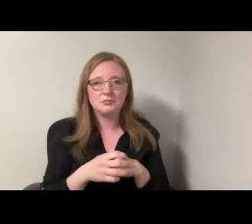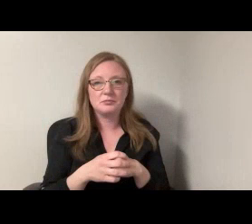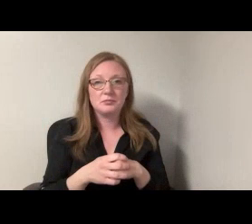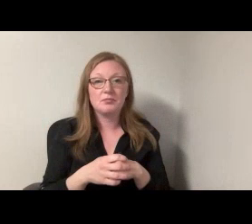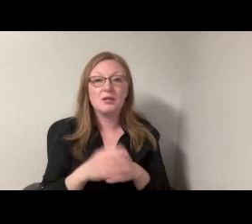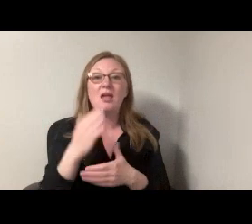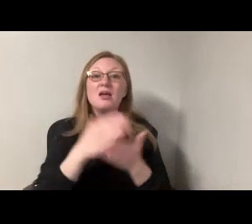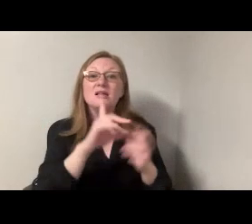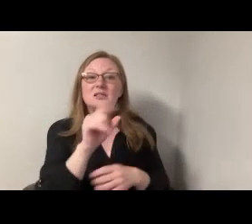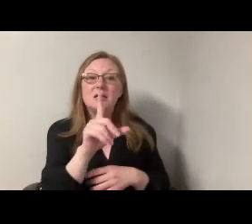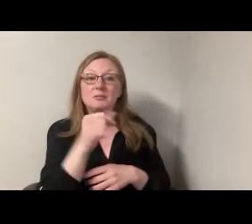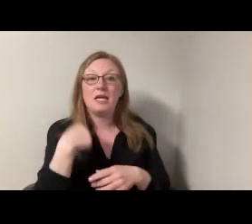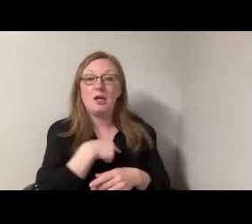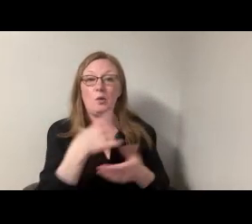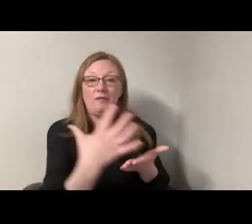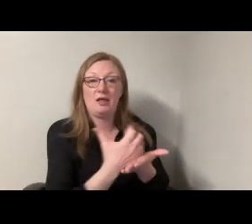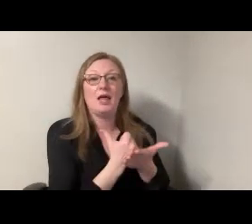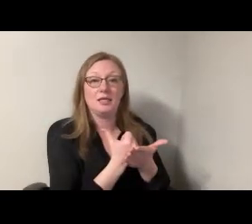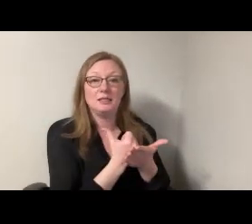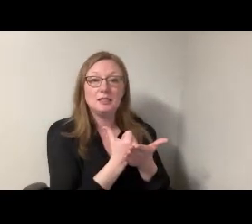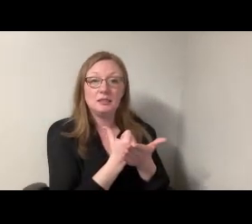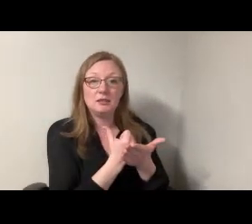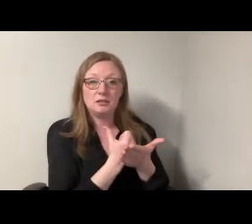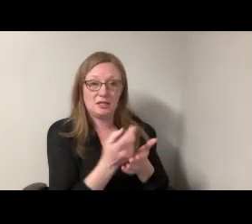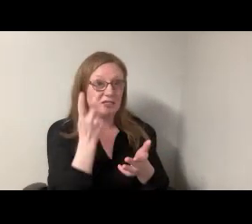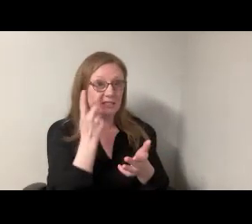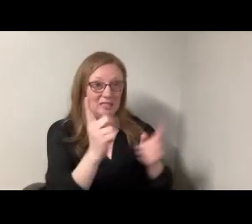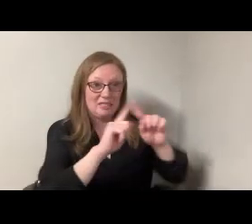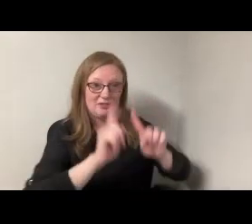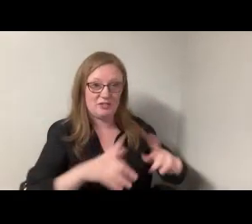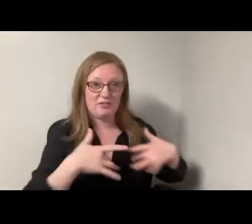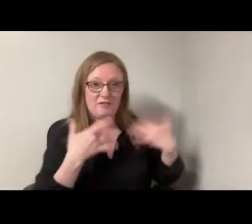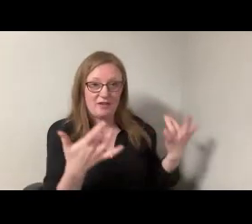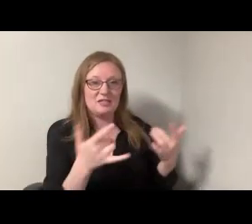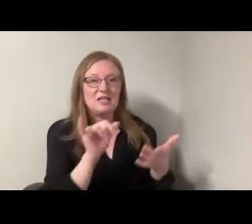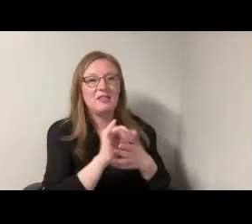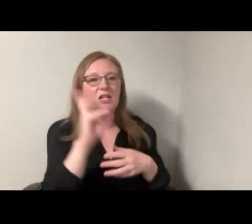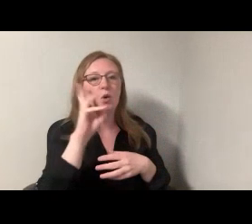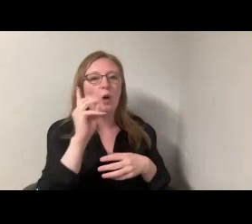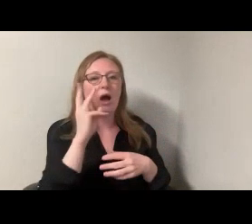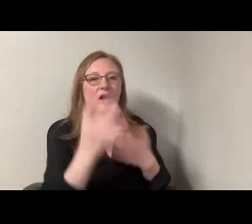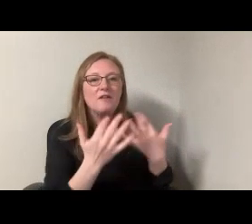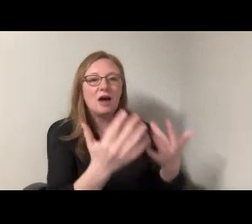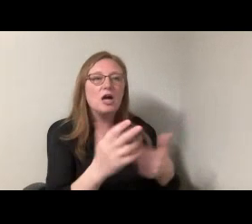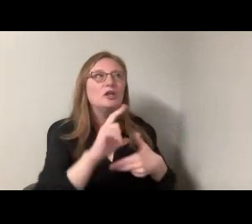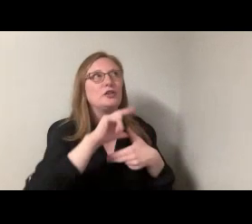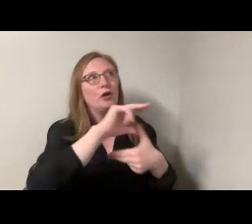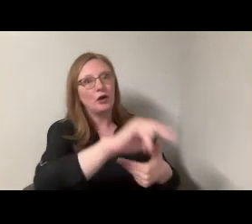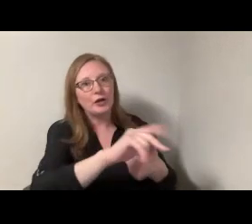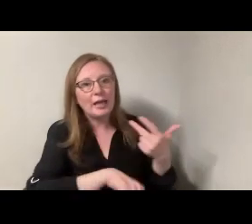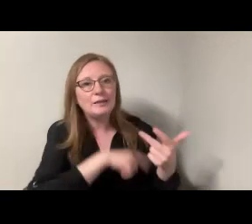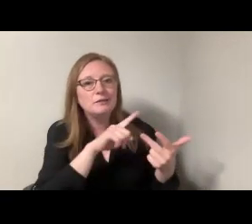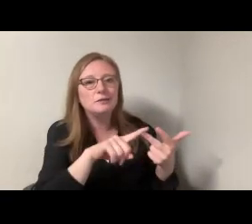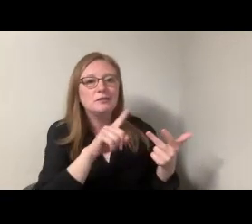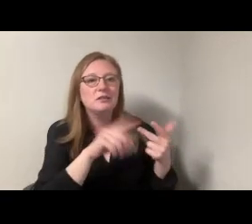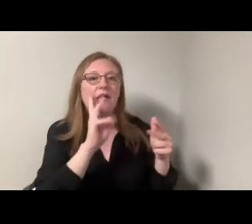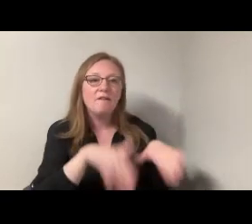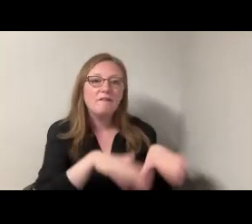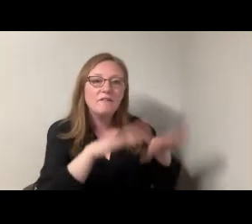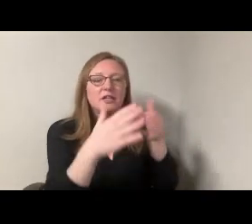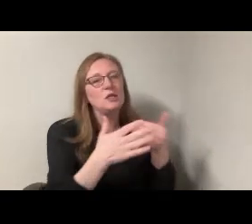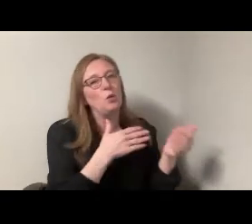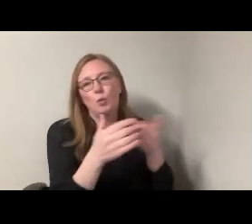took from all these different. These are wildfires and hurricanes and floods, whatever.